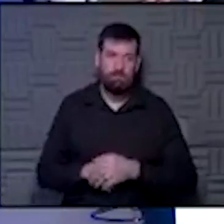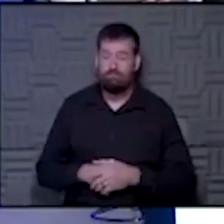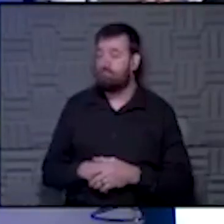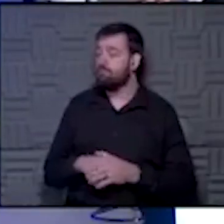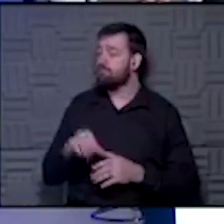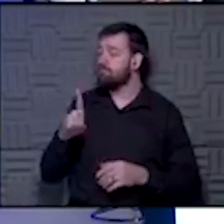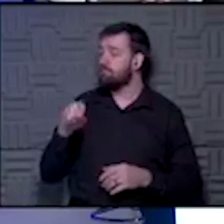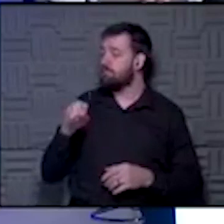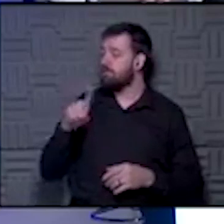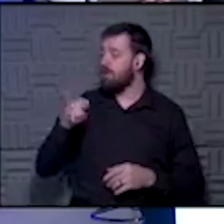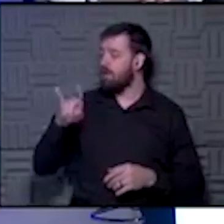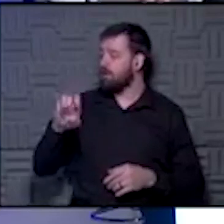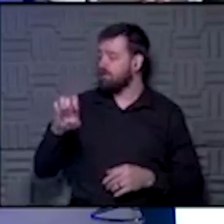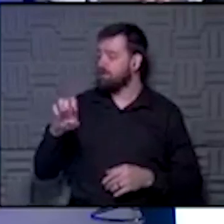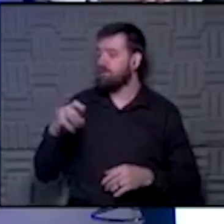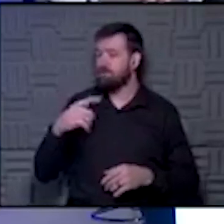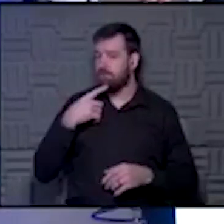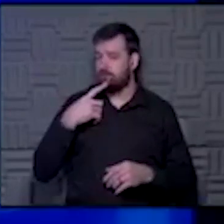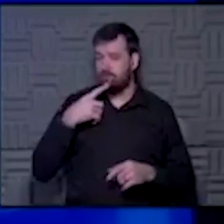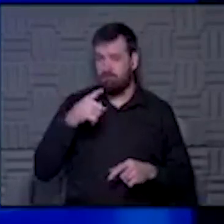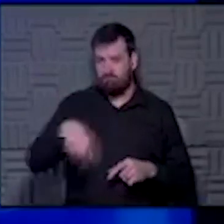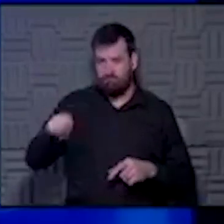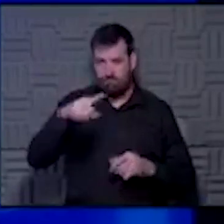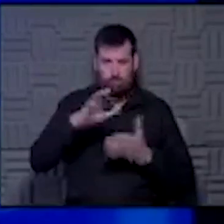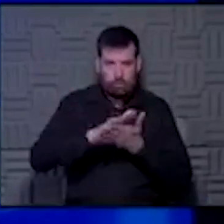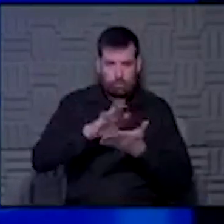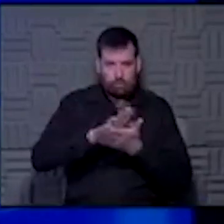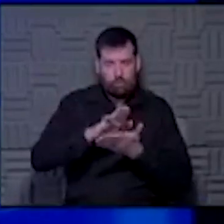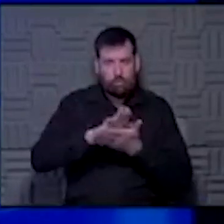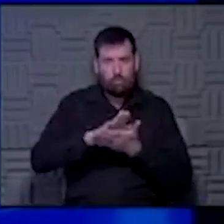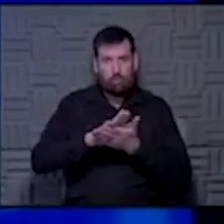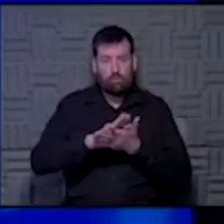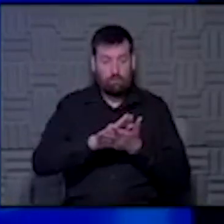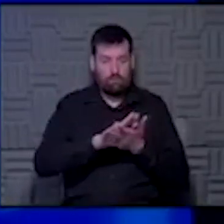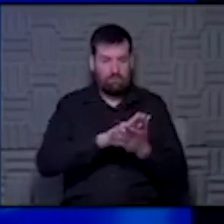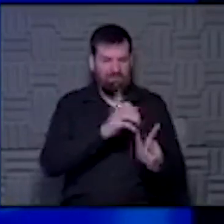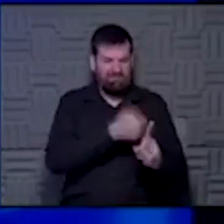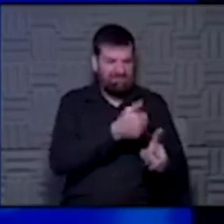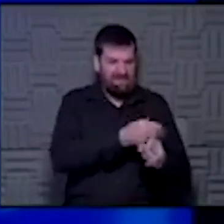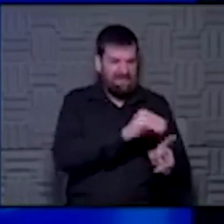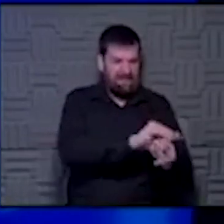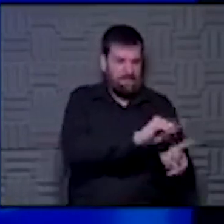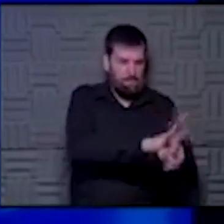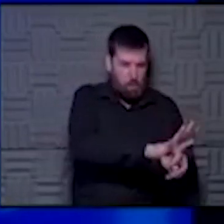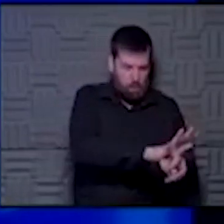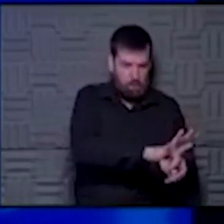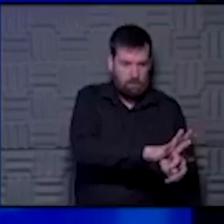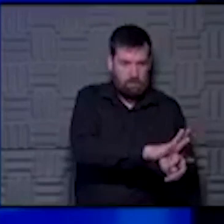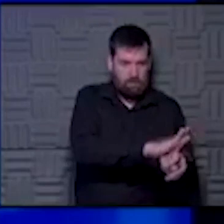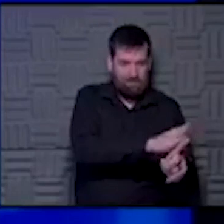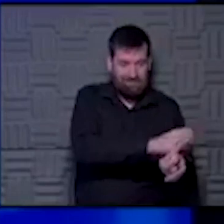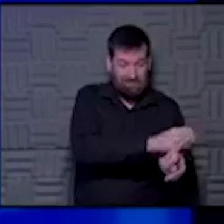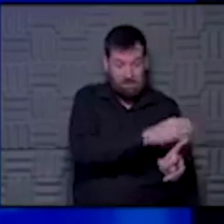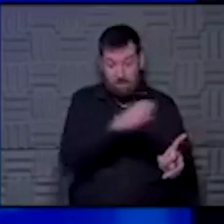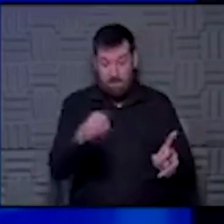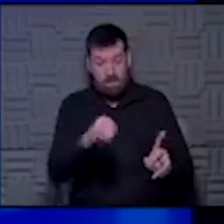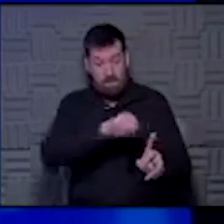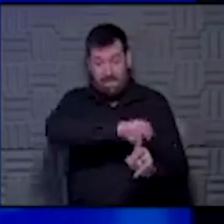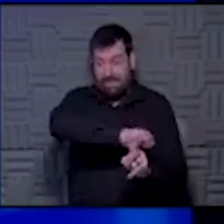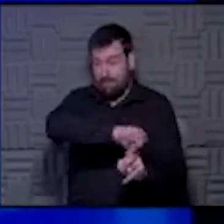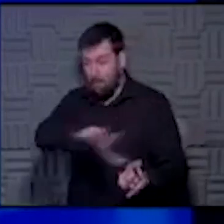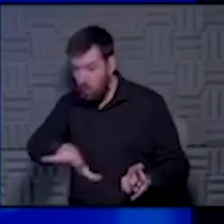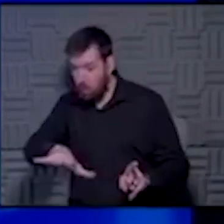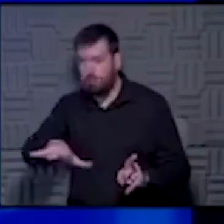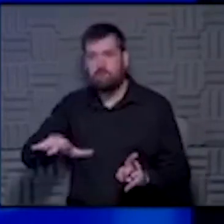Donnie says there are schools now quarantining exposed of exposed. I thought only exposed people need to be in quarantine. Which is it?